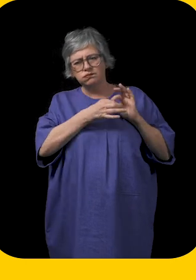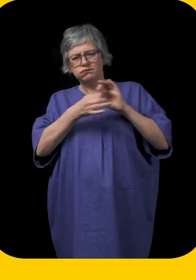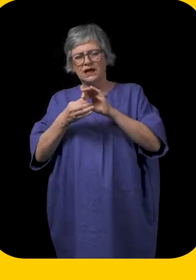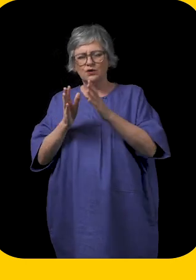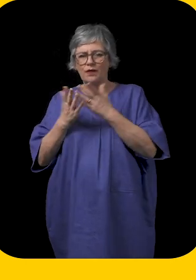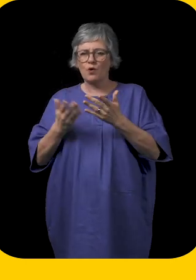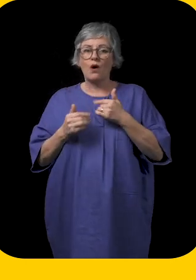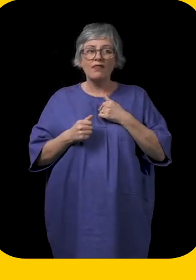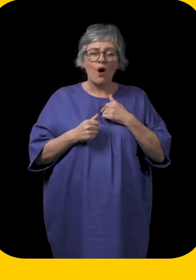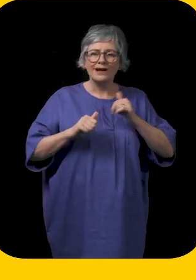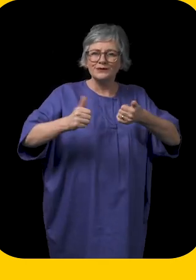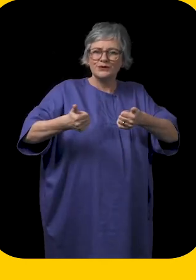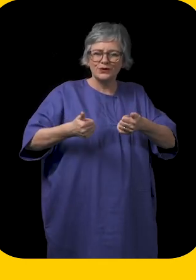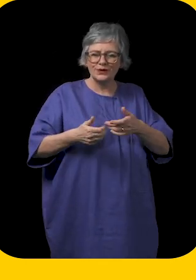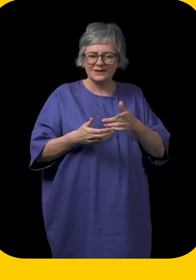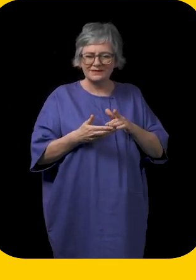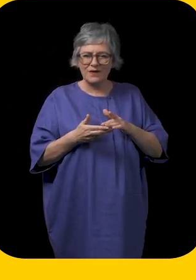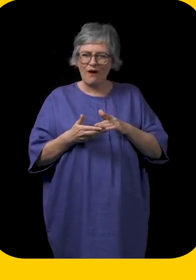something. And I thought, oh, that's good.